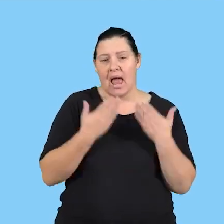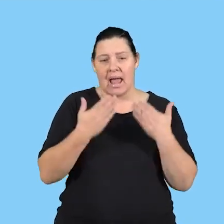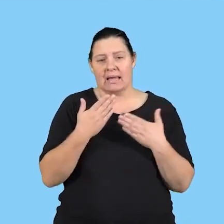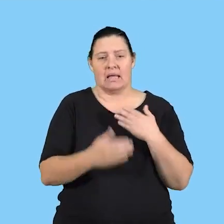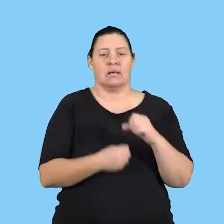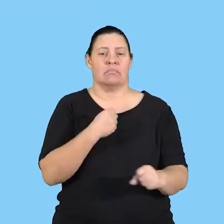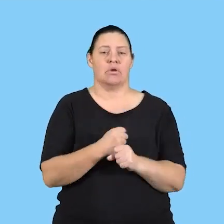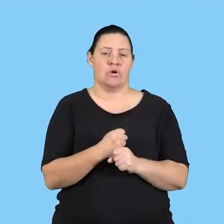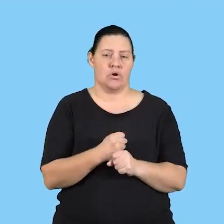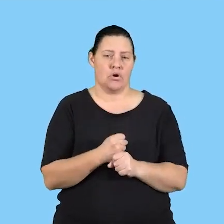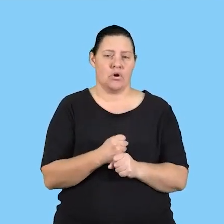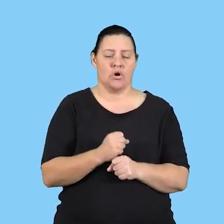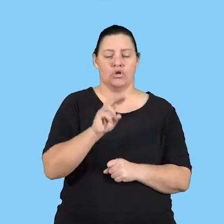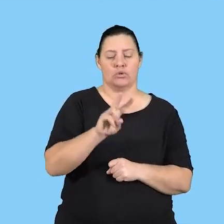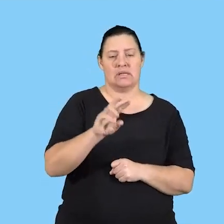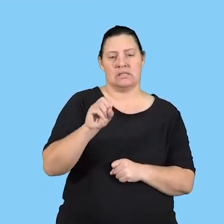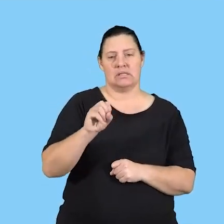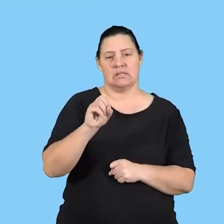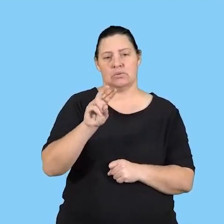the academic year